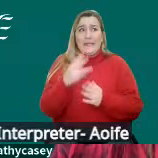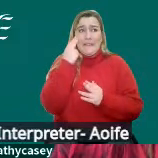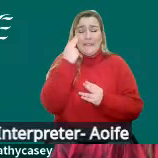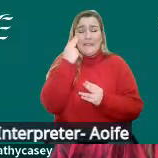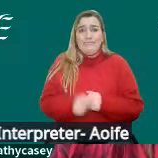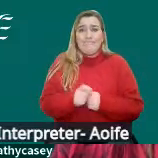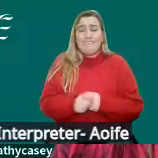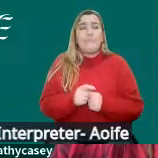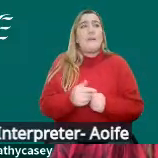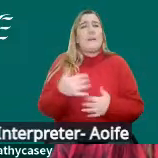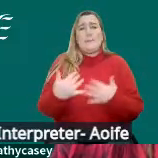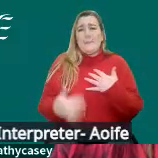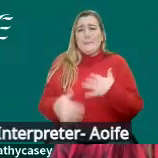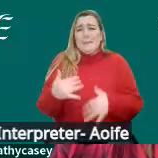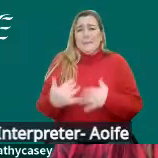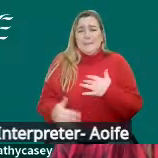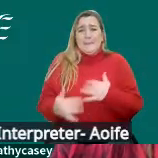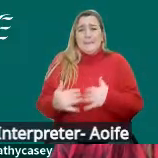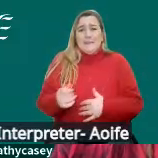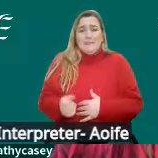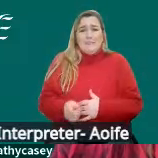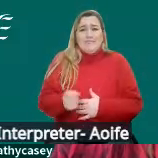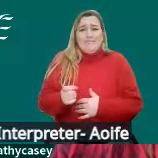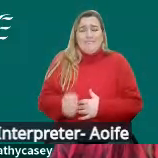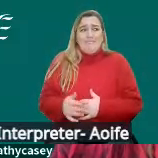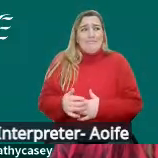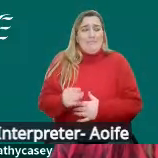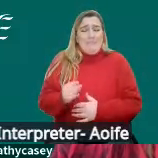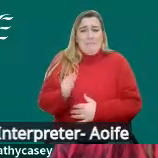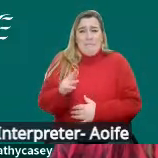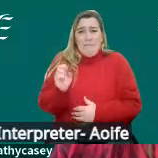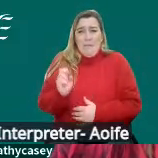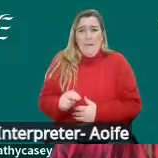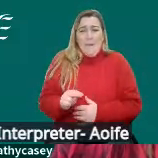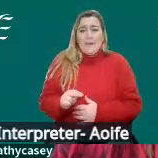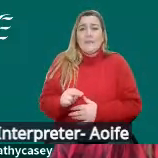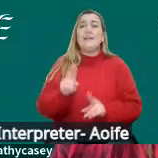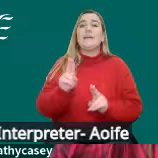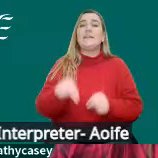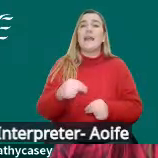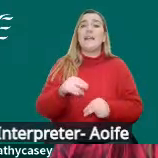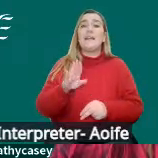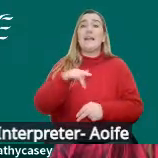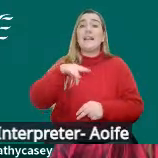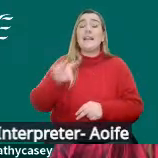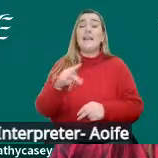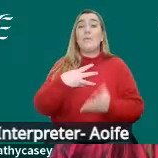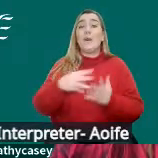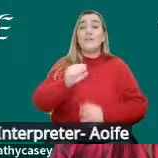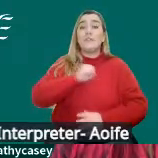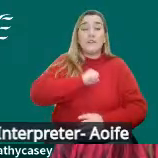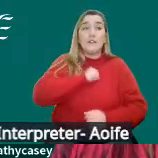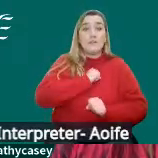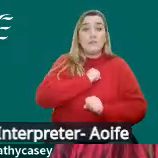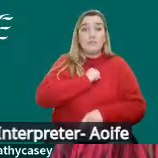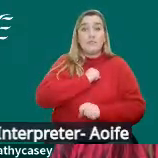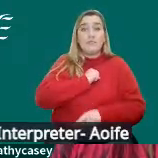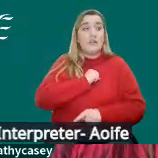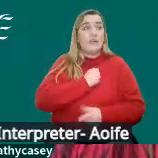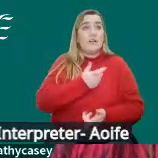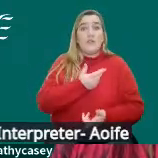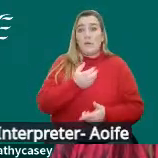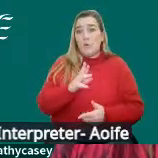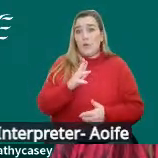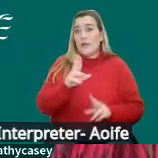painful urination like burning sensation. We can leak when we cough or sneeze, or leak when we can't hold on, and we can